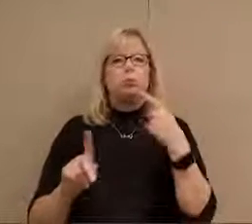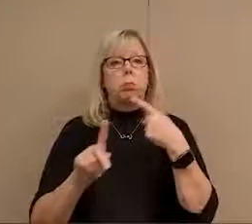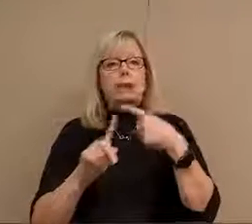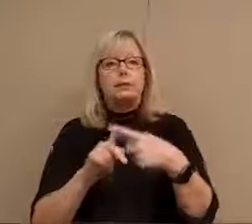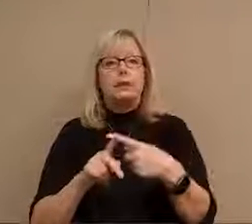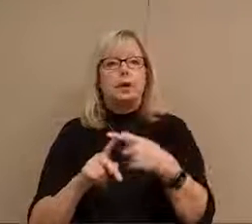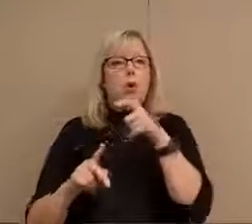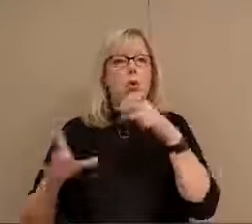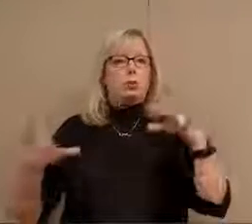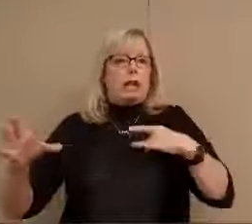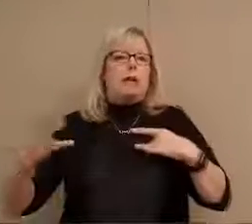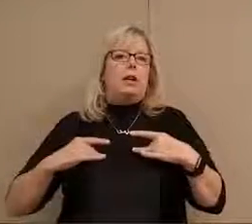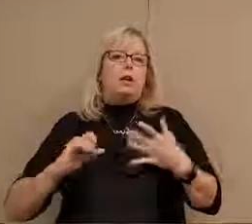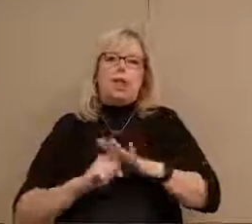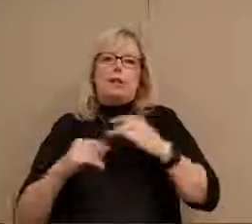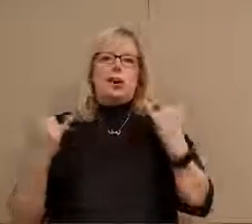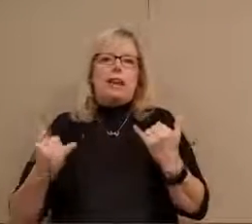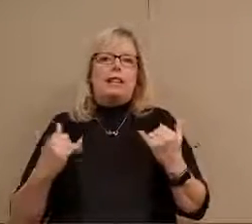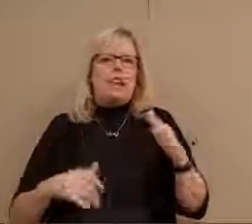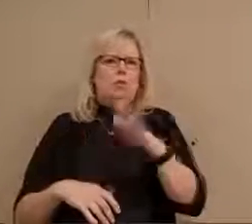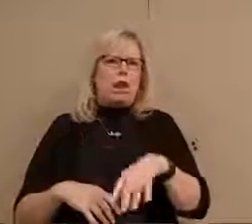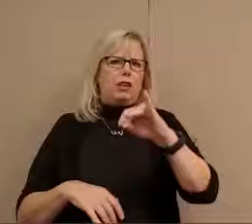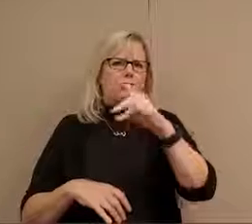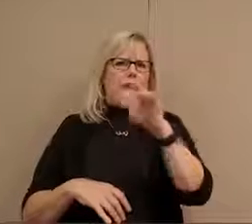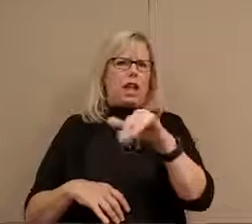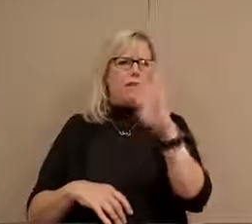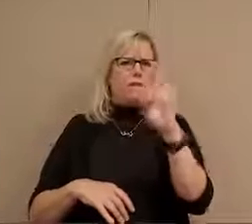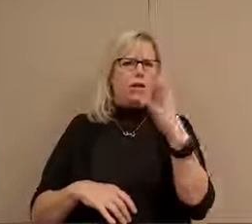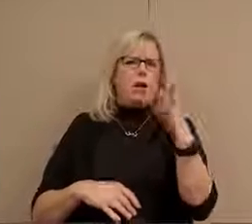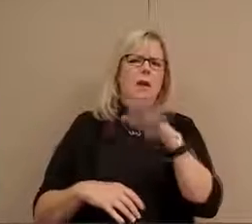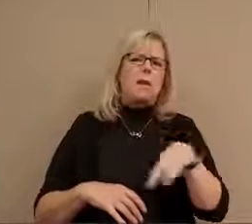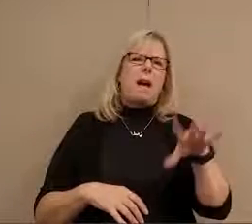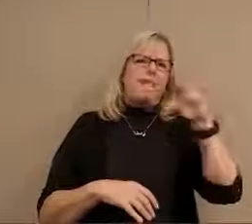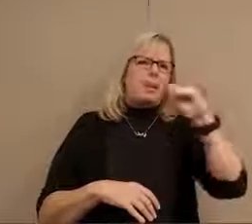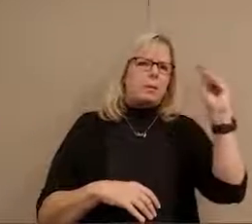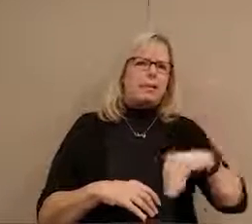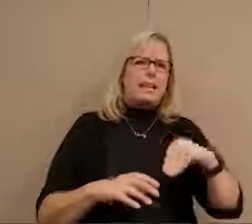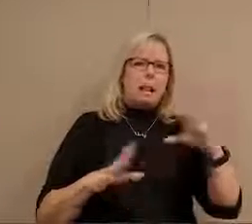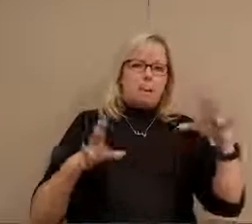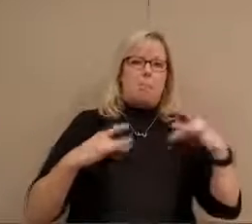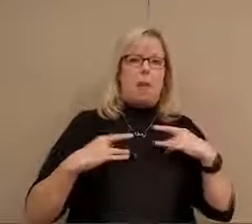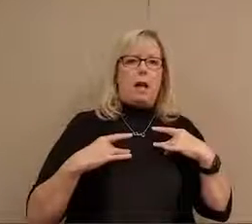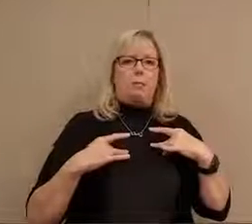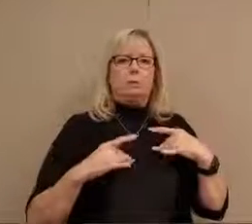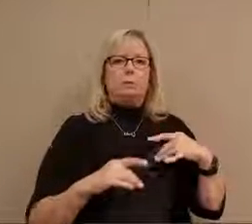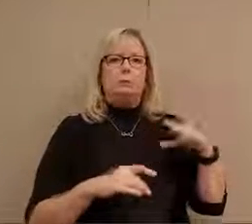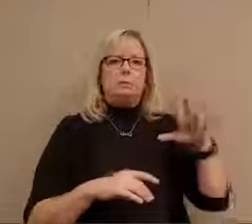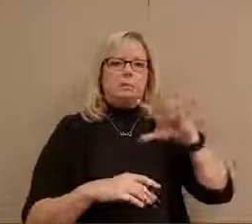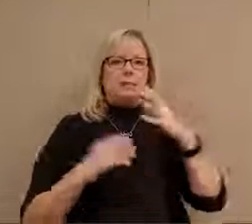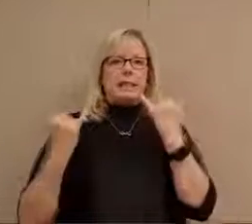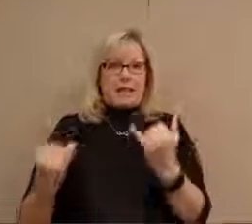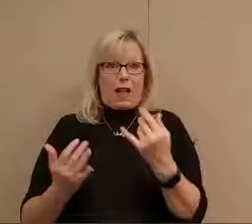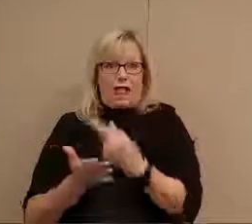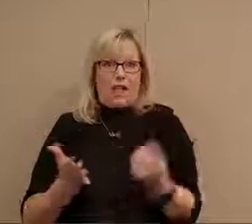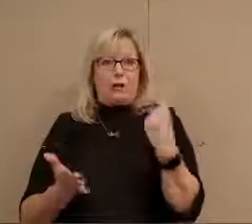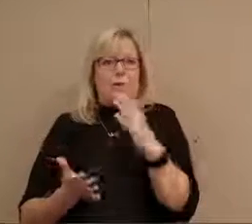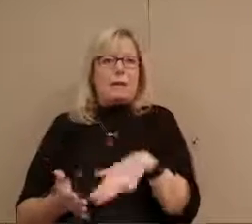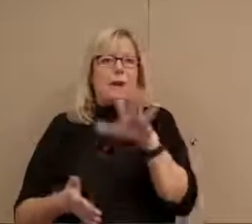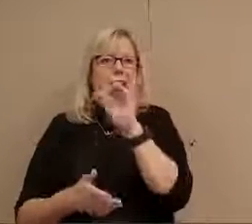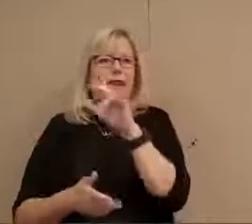are typed. Around July the 4th, it accounted for about 50% of the variants that were typed. As of last week, it was